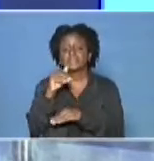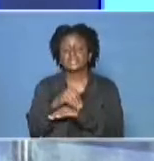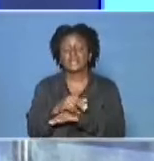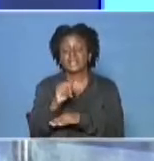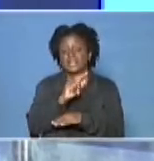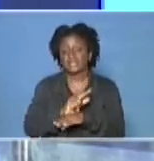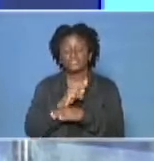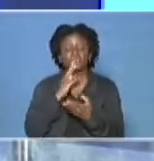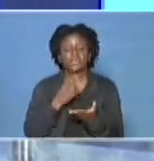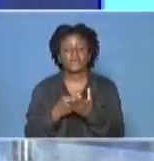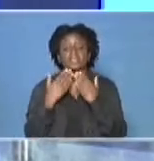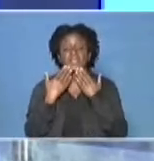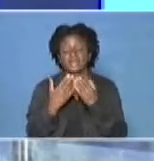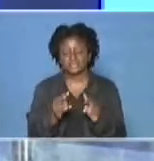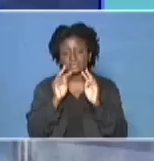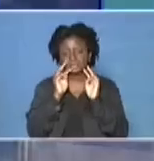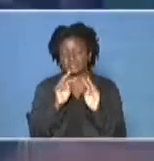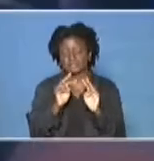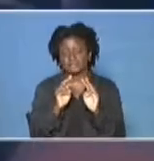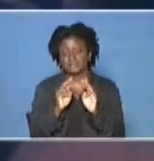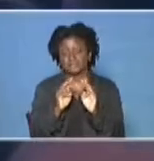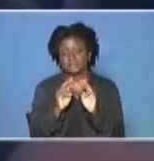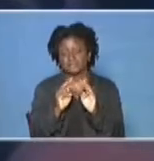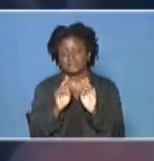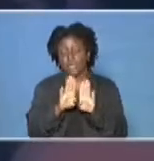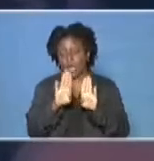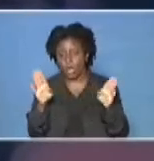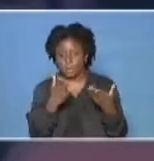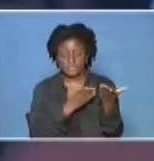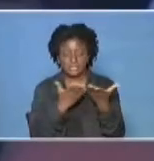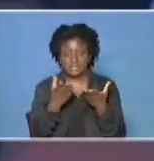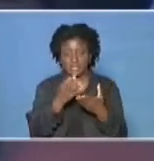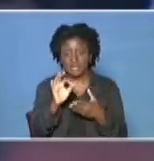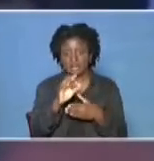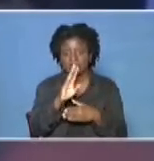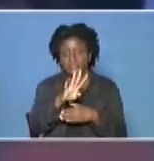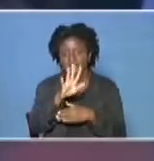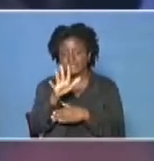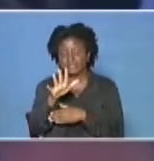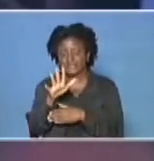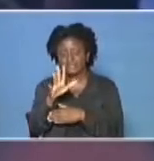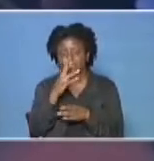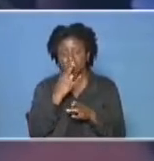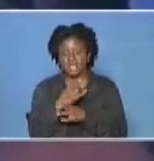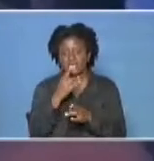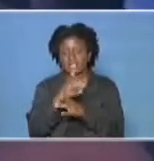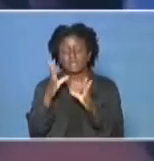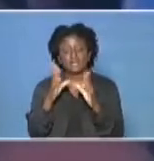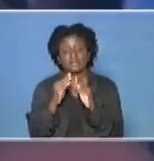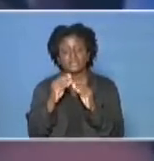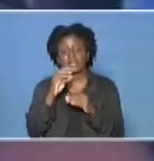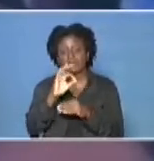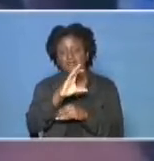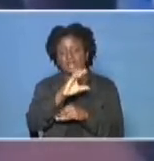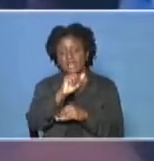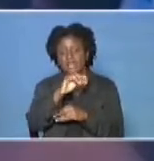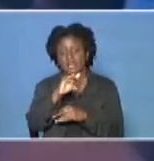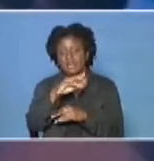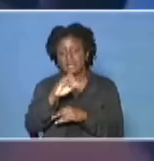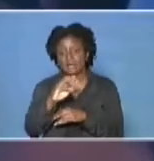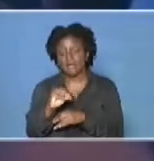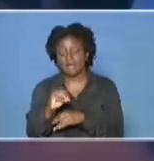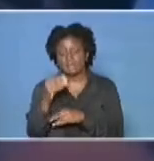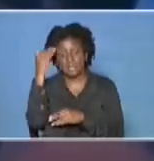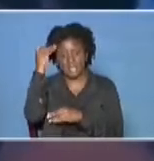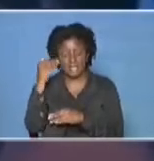the National Report. Thanks for tuning in. The opening ceremony of the 45th Regular Conference of CARICOM Heads of